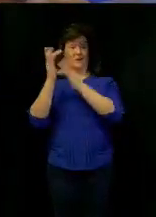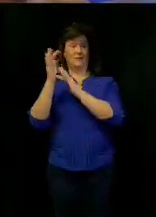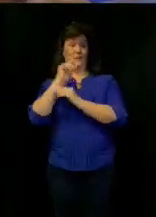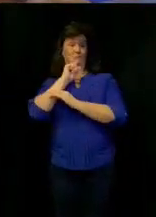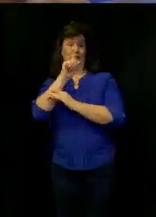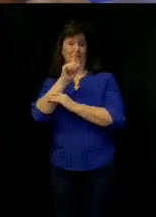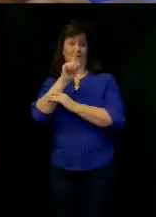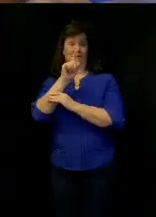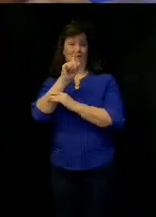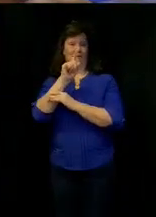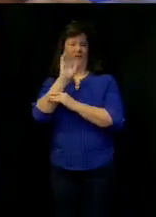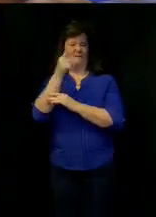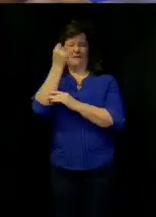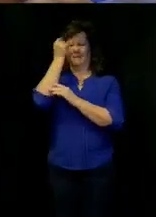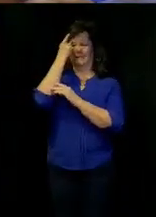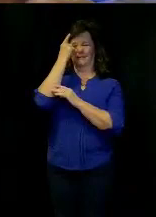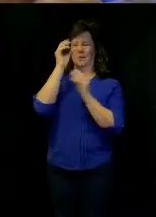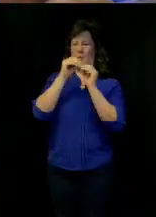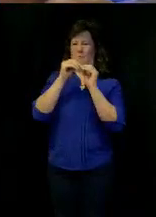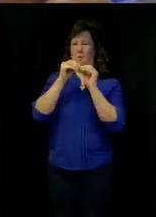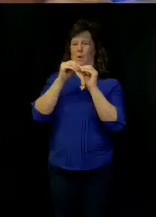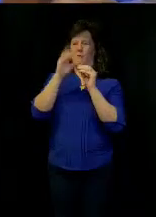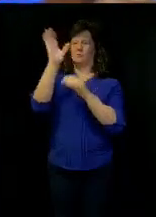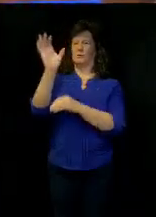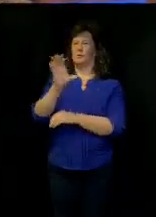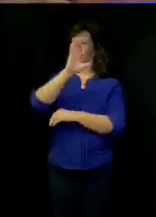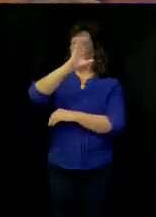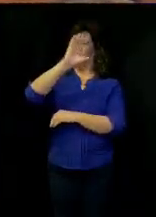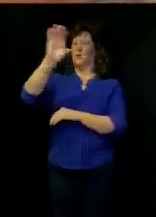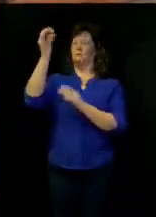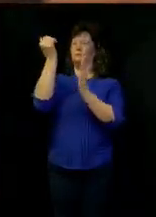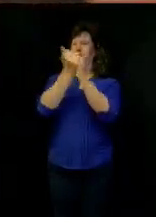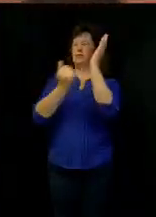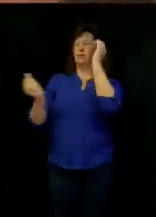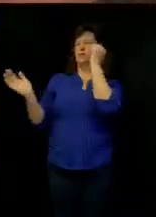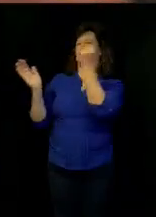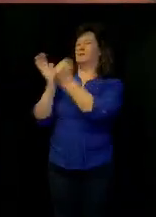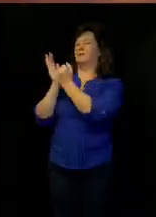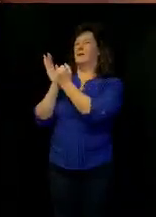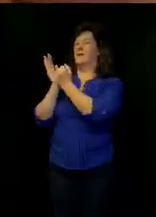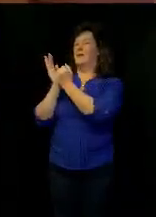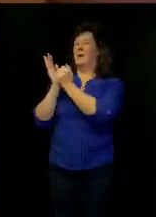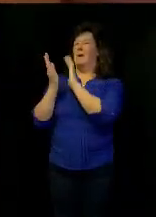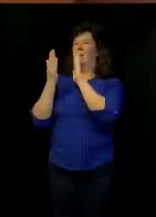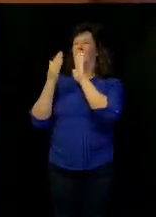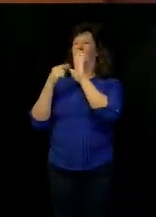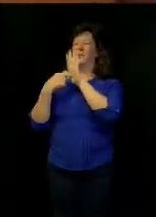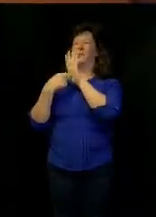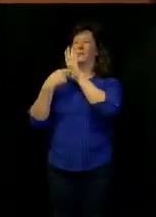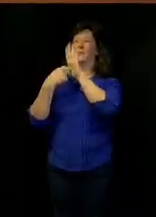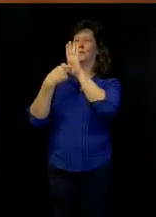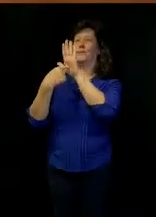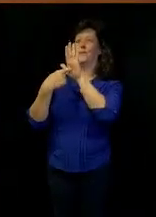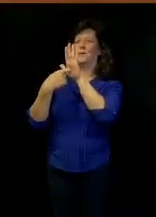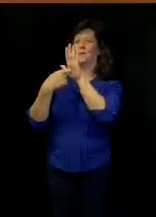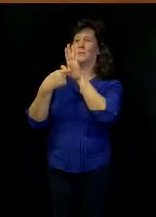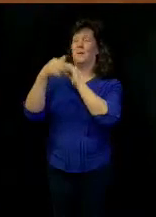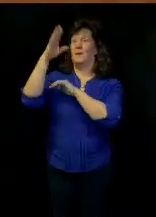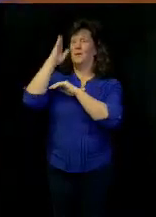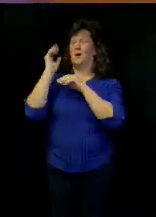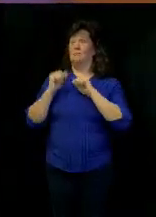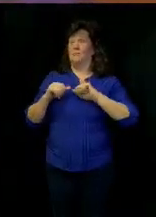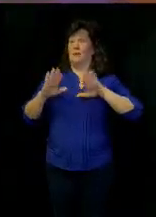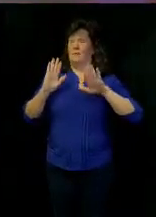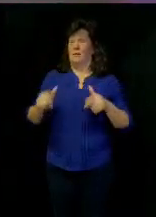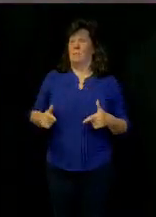So the revelation is more than just him on a cross, which is the pinnacle of the revelation of a person and God that would lay down his life for